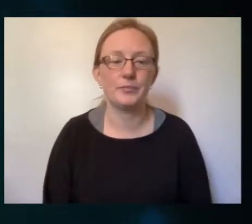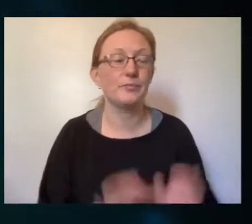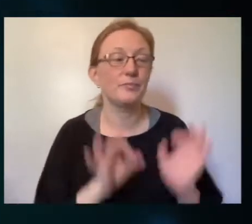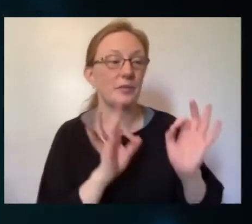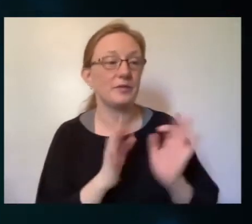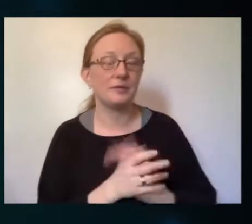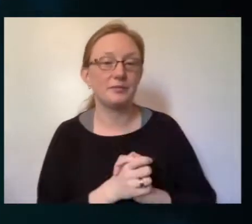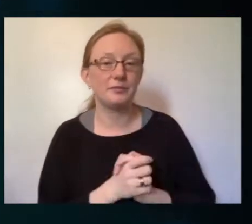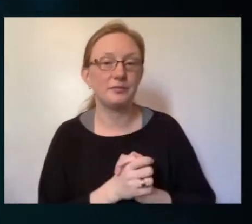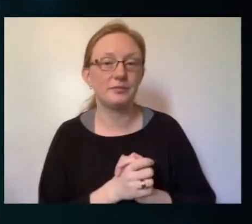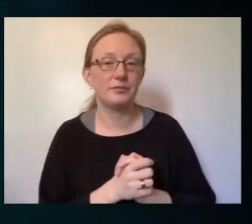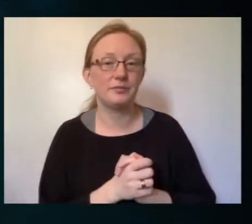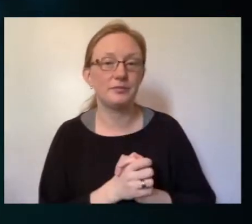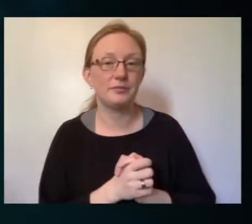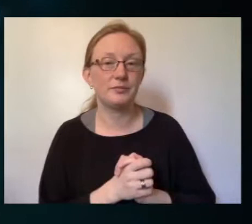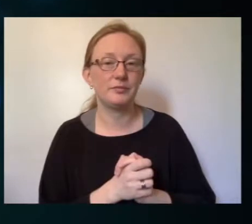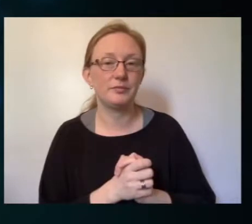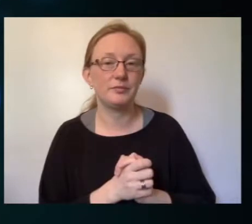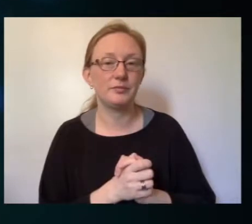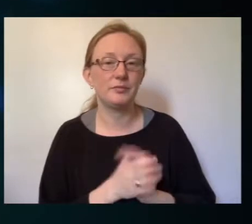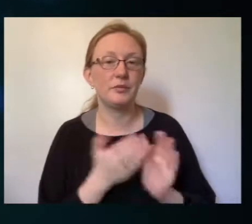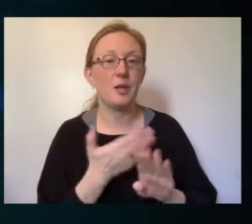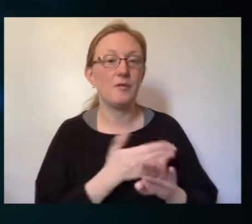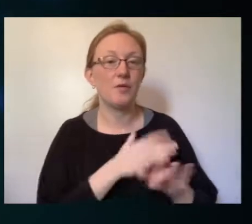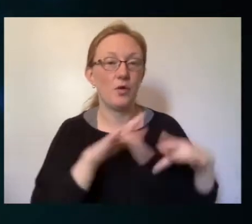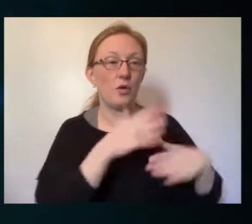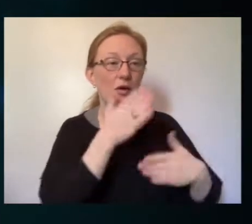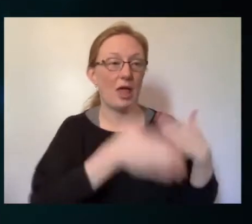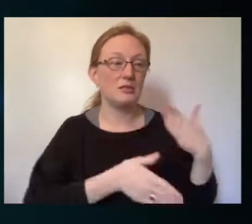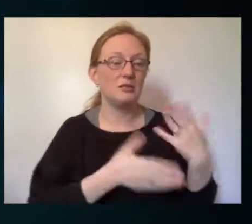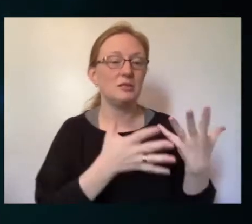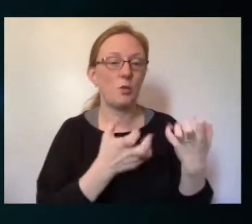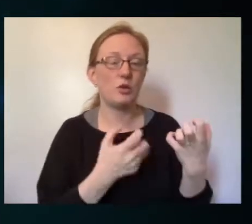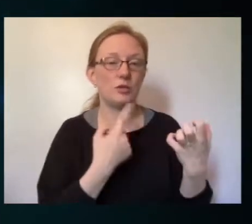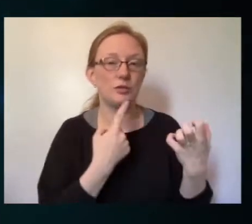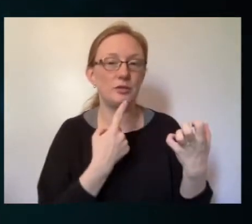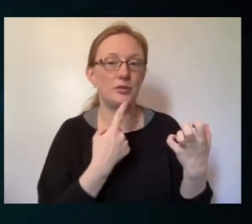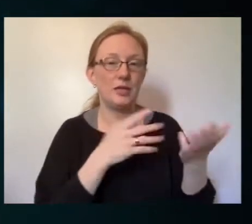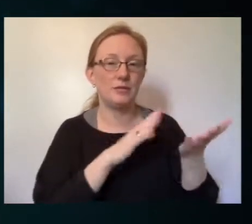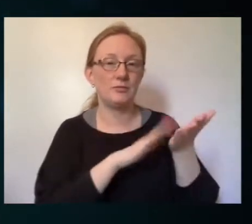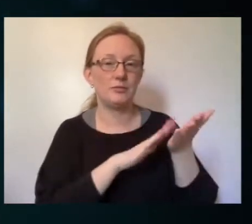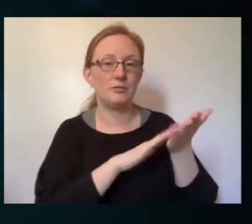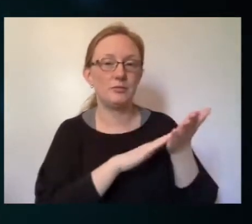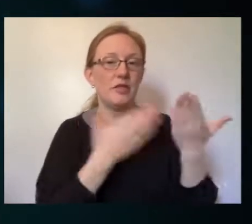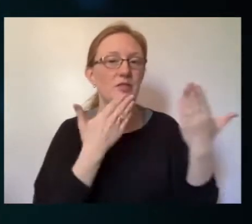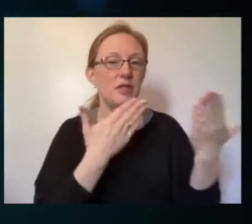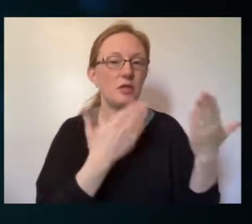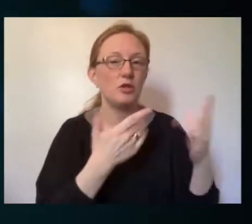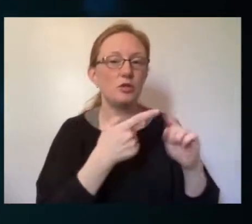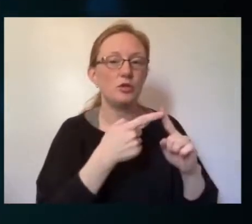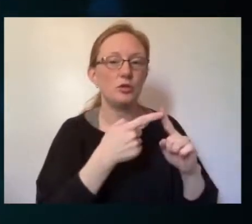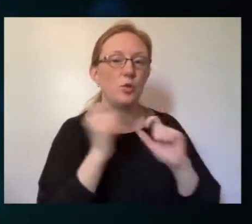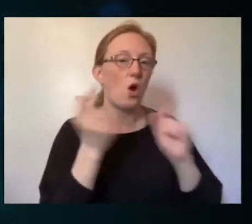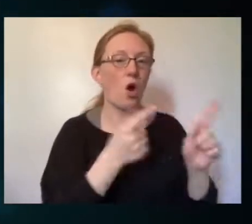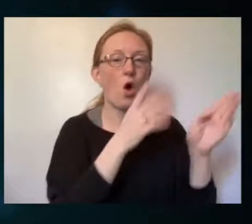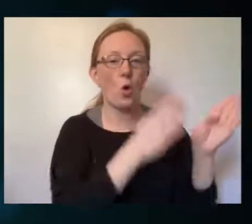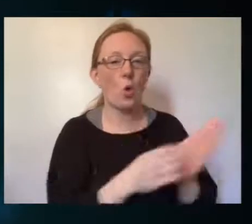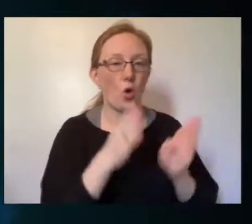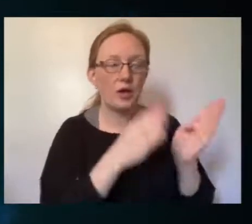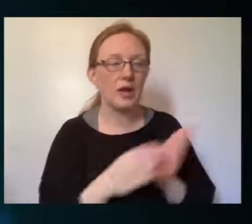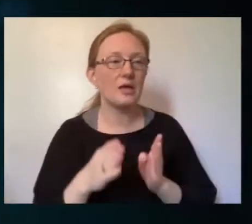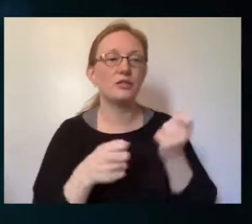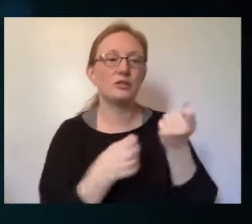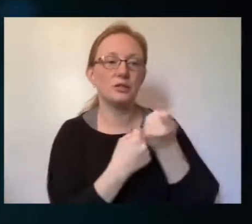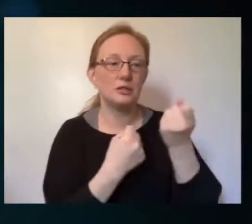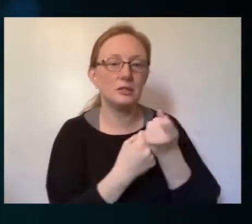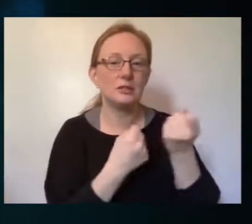Perfect. Yeah. And just before the recording ends, wanted to sort of give a shout out and huge thank you to all the organizers and aides making